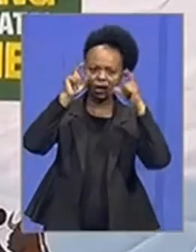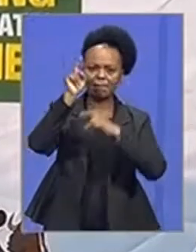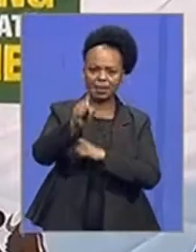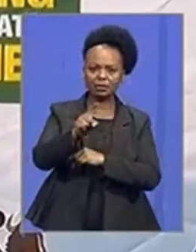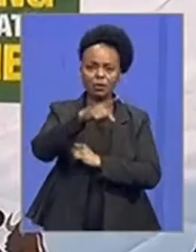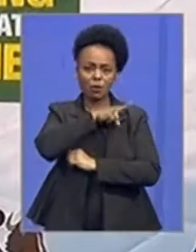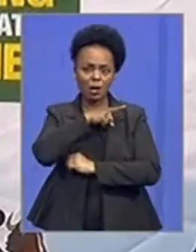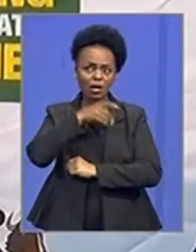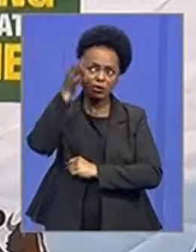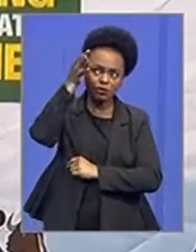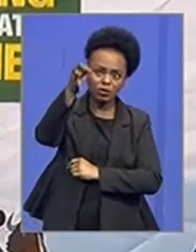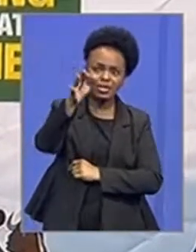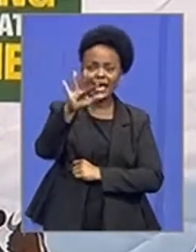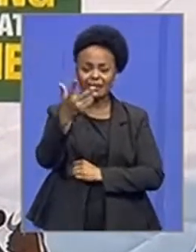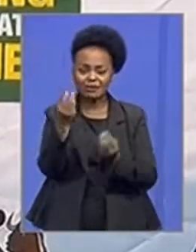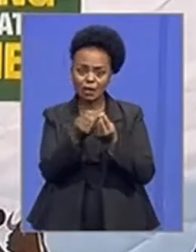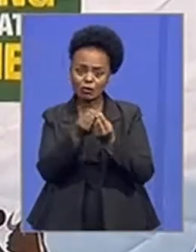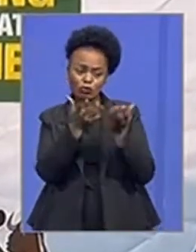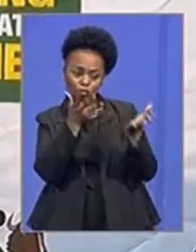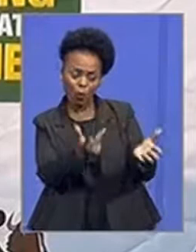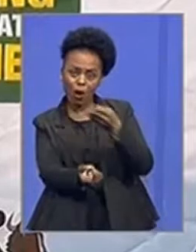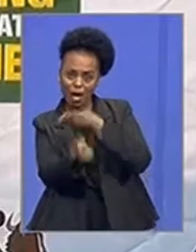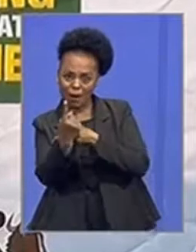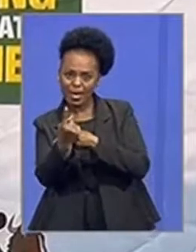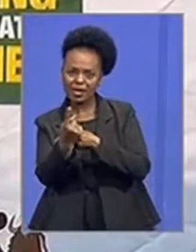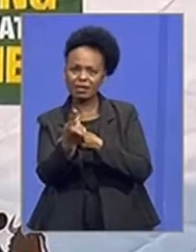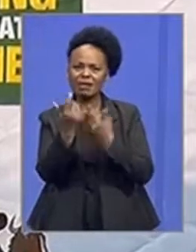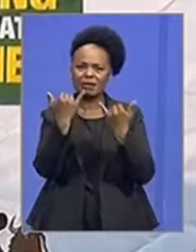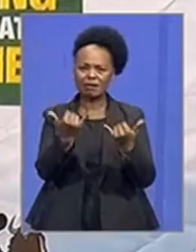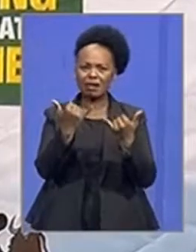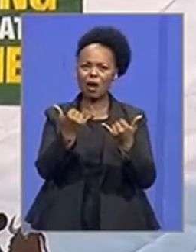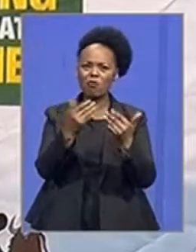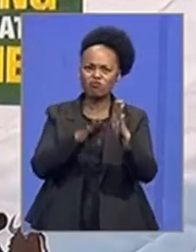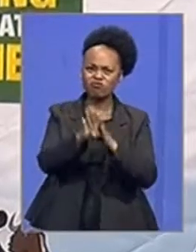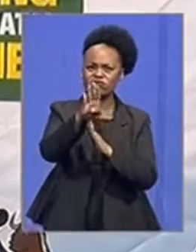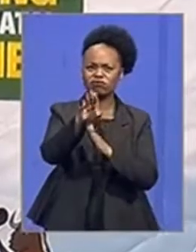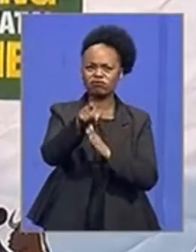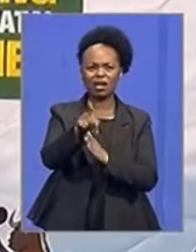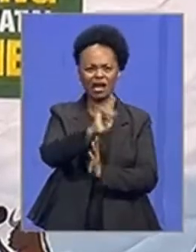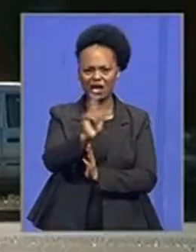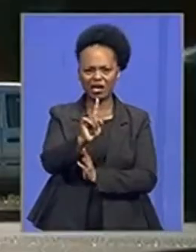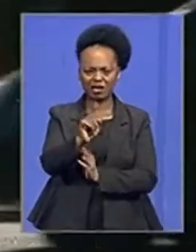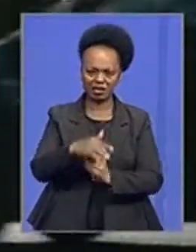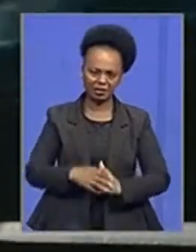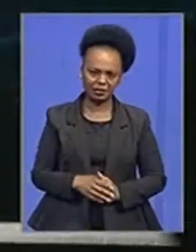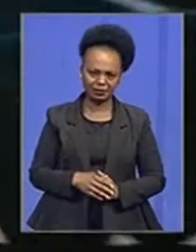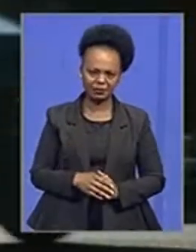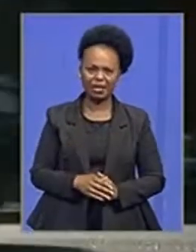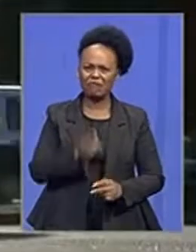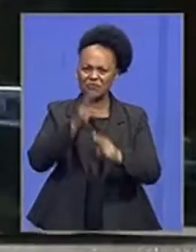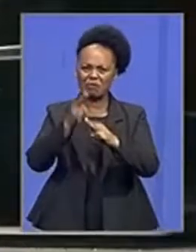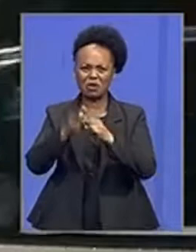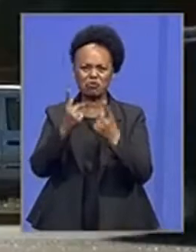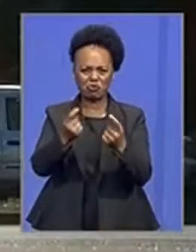we are faced with such things we don't embrace what others did. We don't be